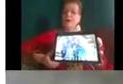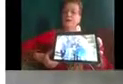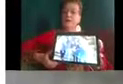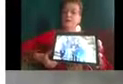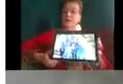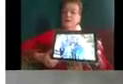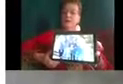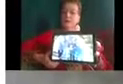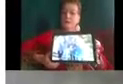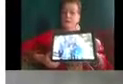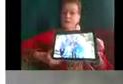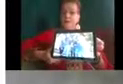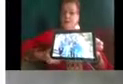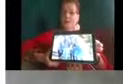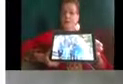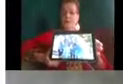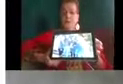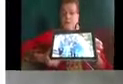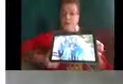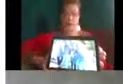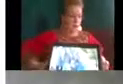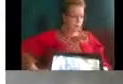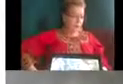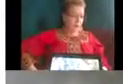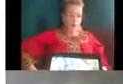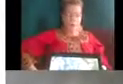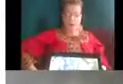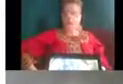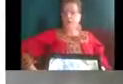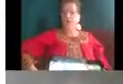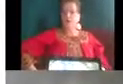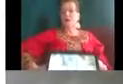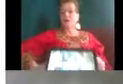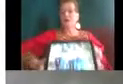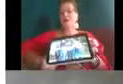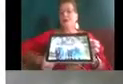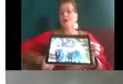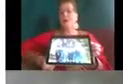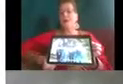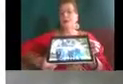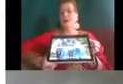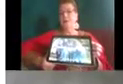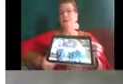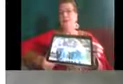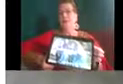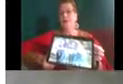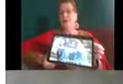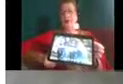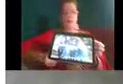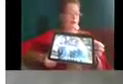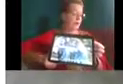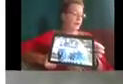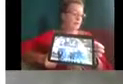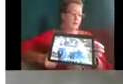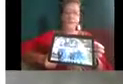i can also use my smart speaker to make a phone call because all smart speakers are synced with